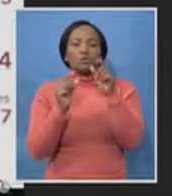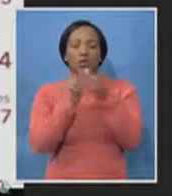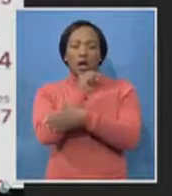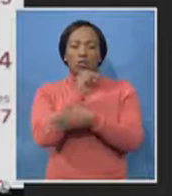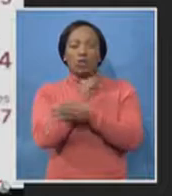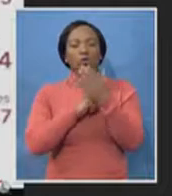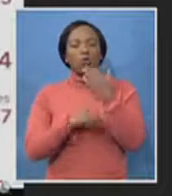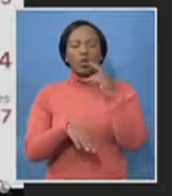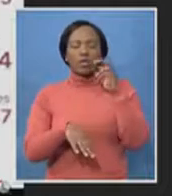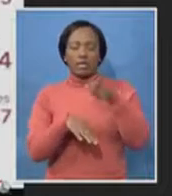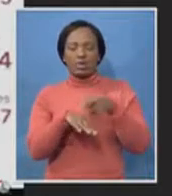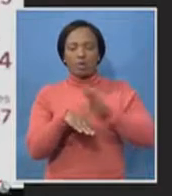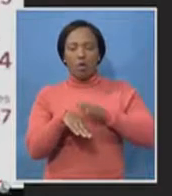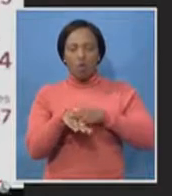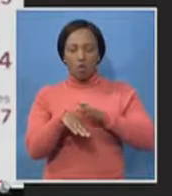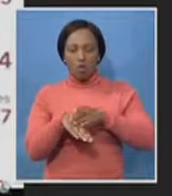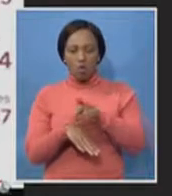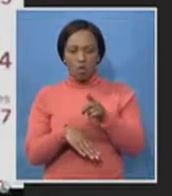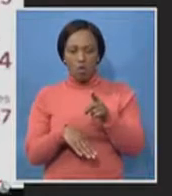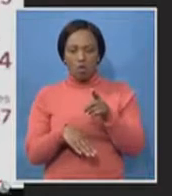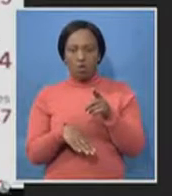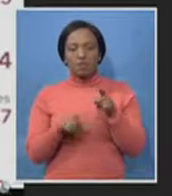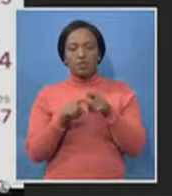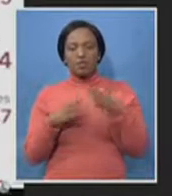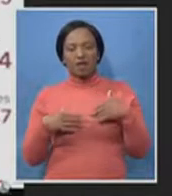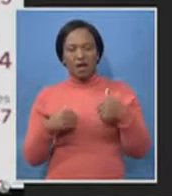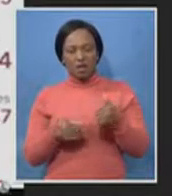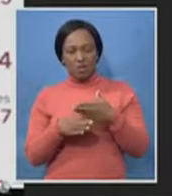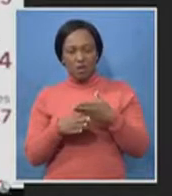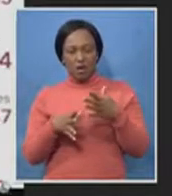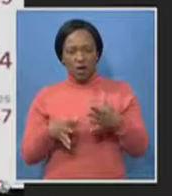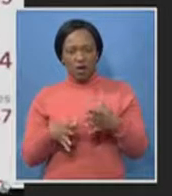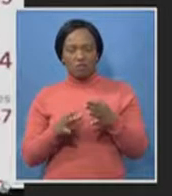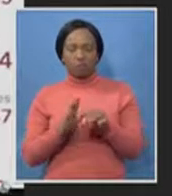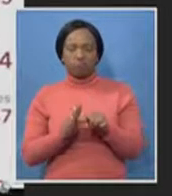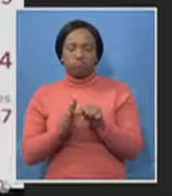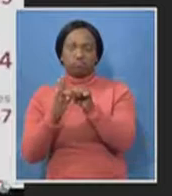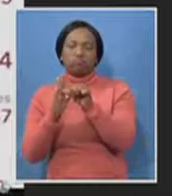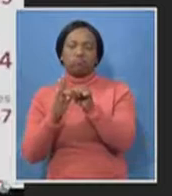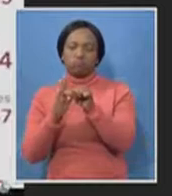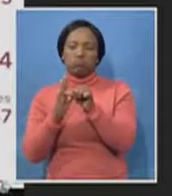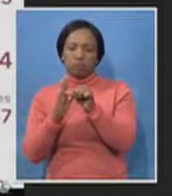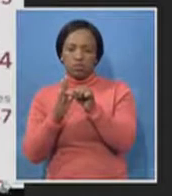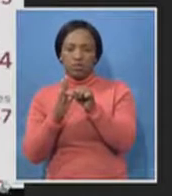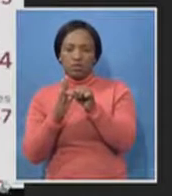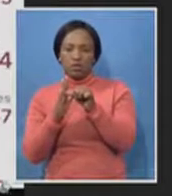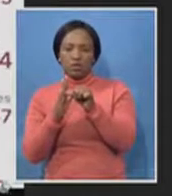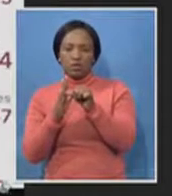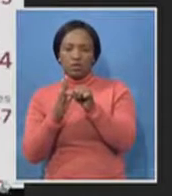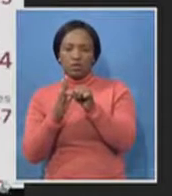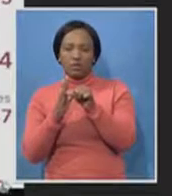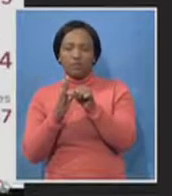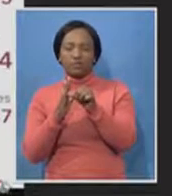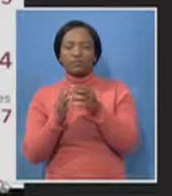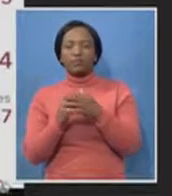primarily who would be prioritized in terms of getting a vaccine. But I also don't want to run ahead